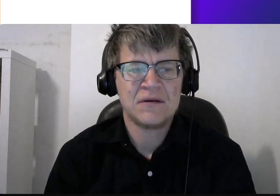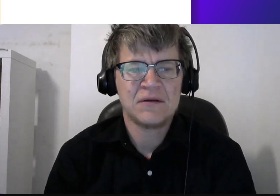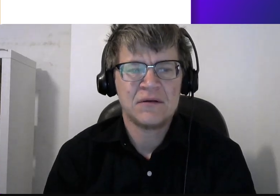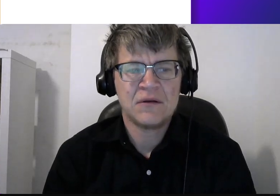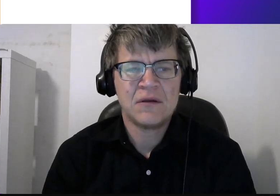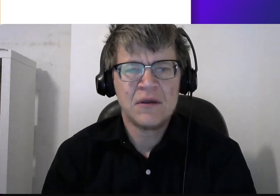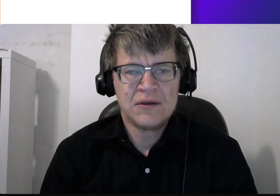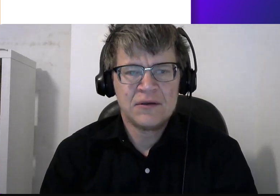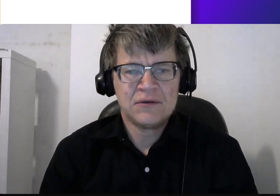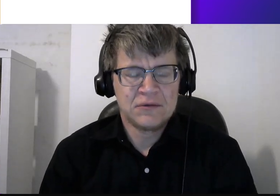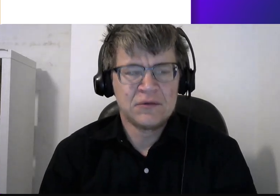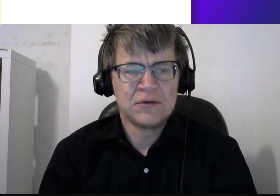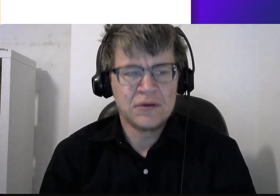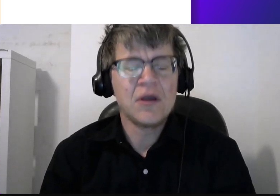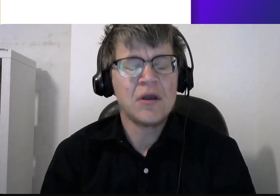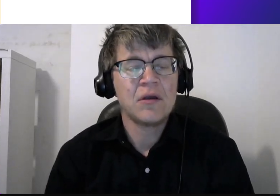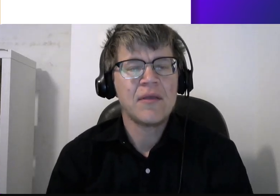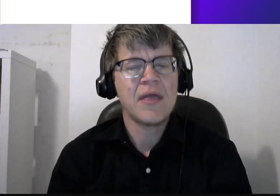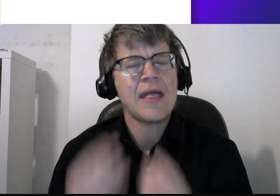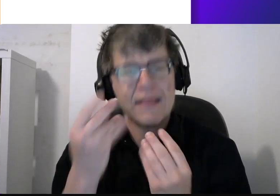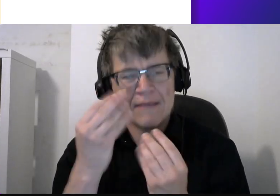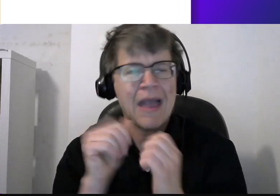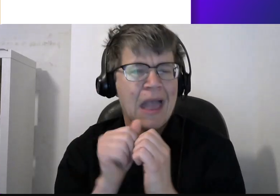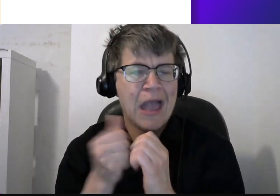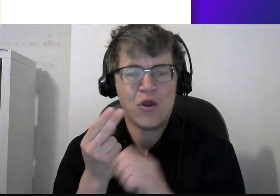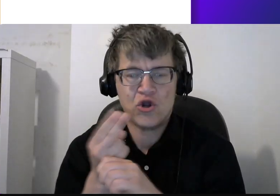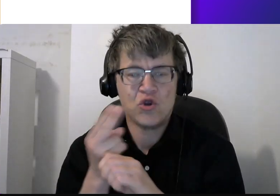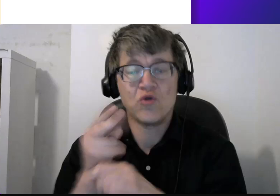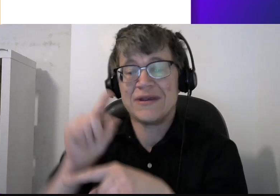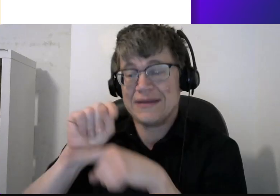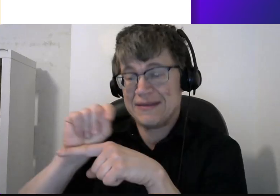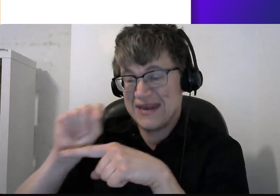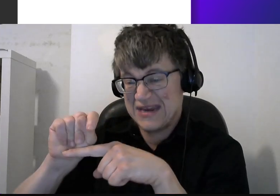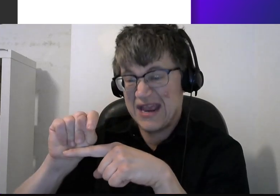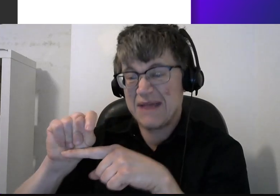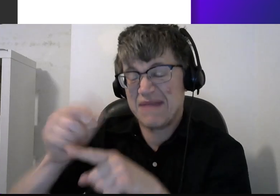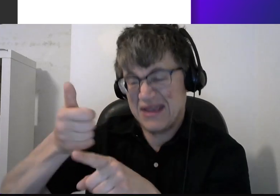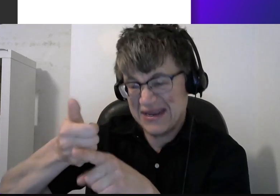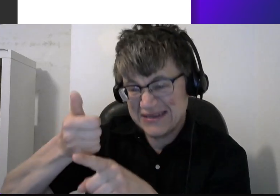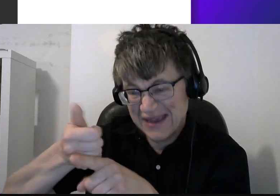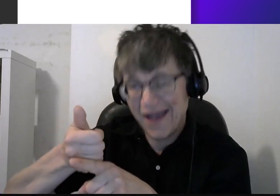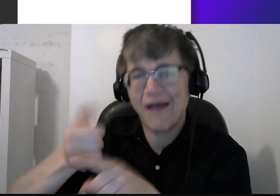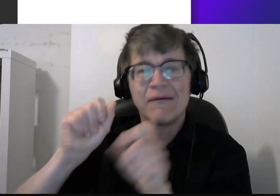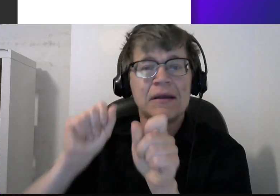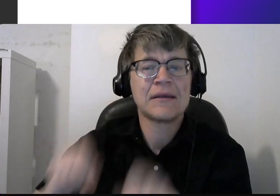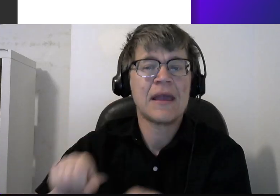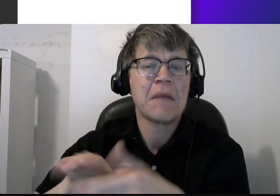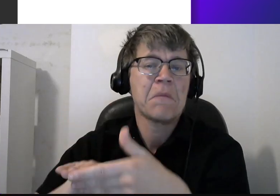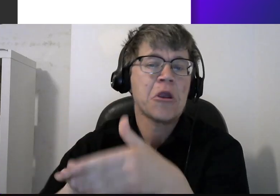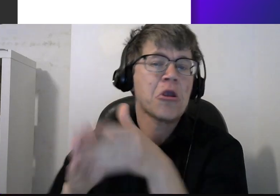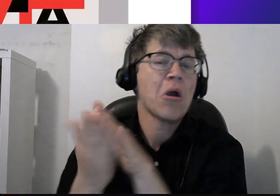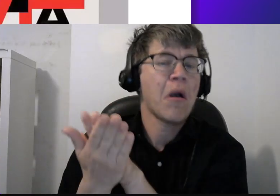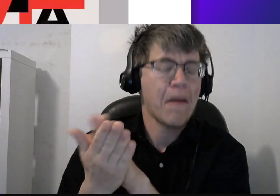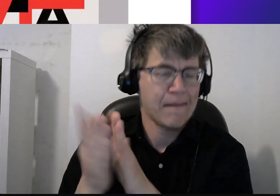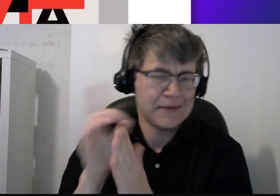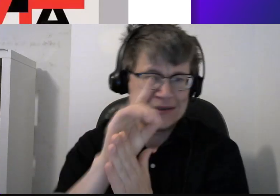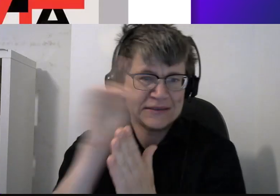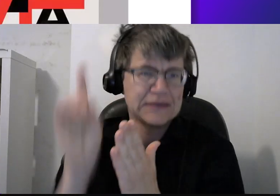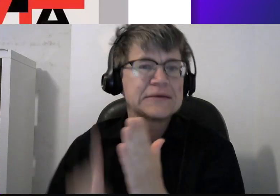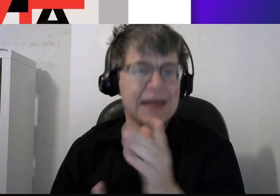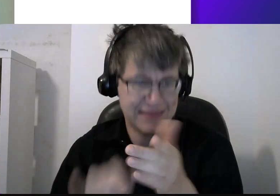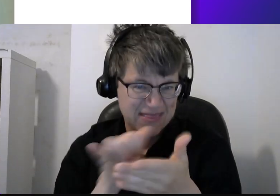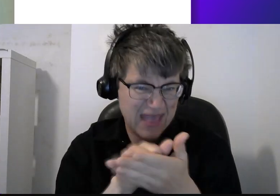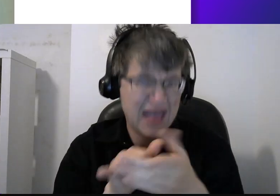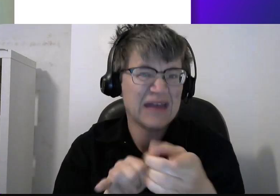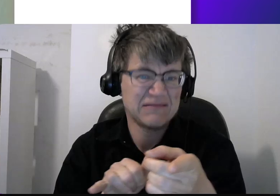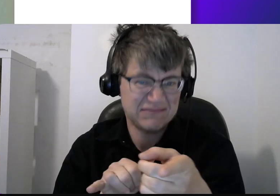And most off, think about how you can use the type to be a design element. So thinking about how this is a design, this is a